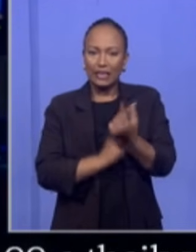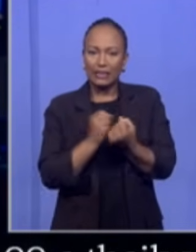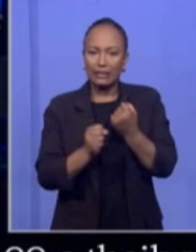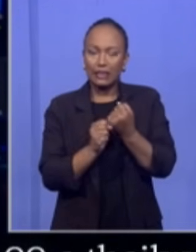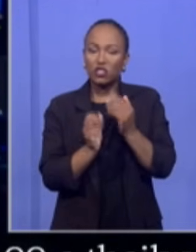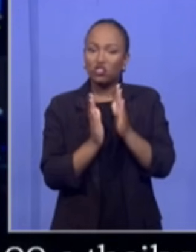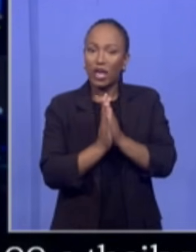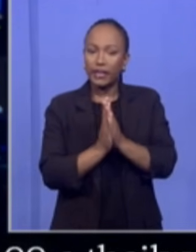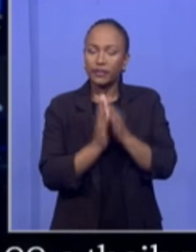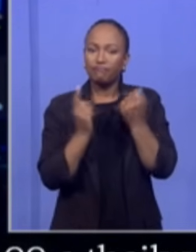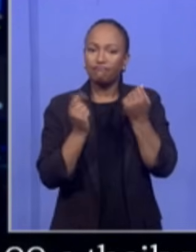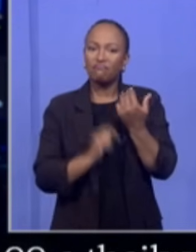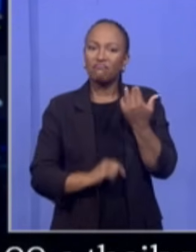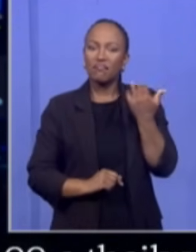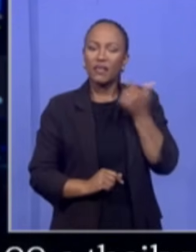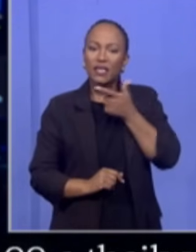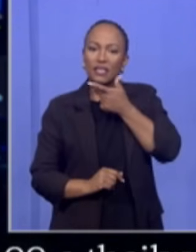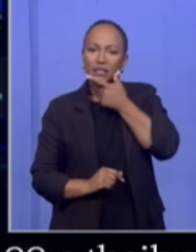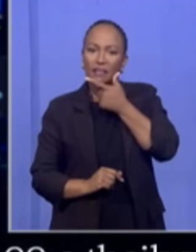ka Sedimonthole wa